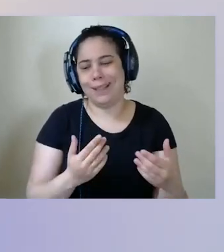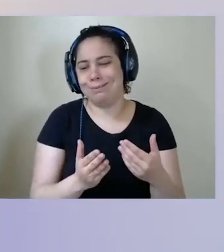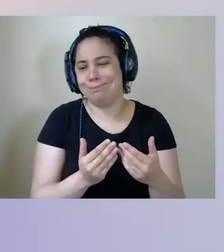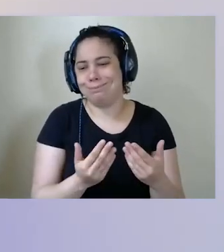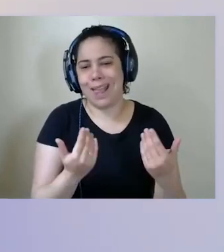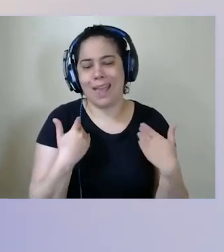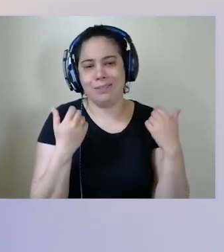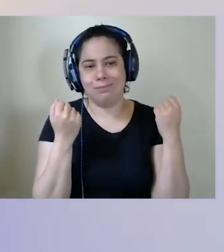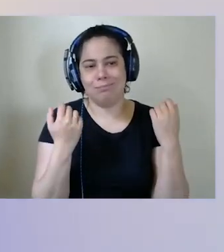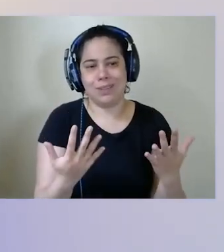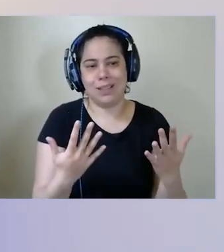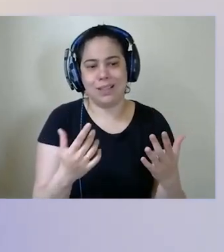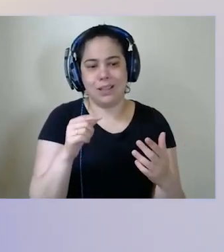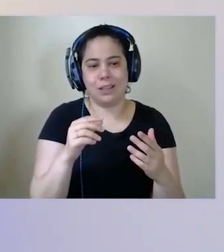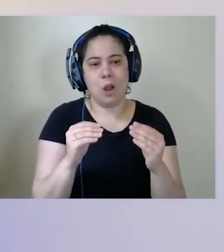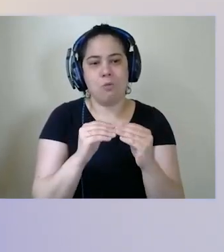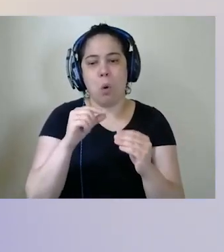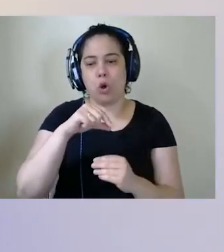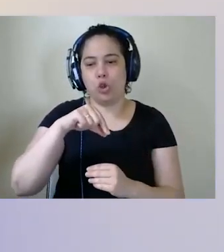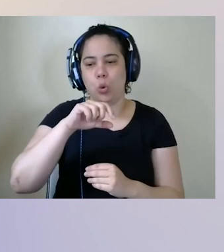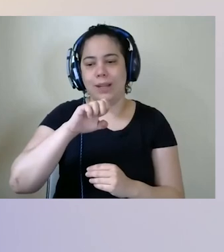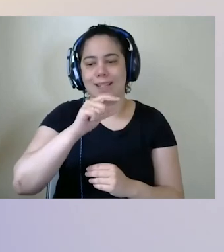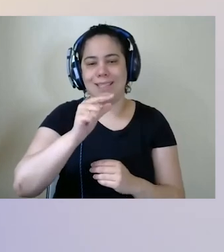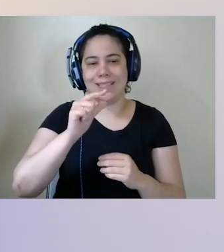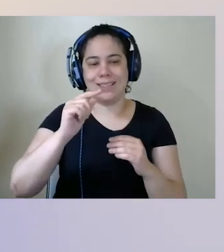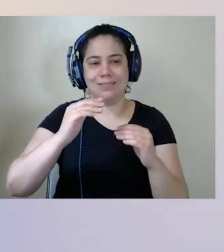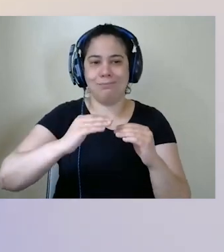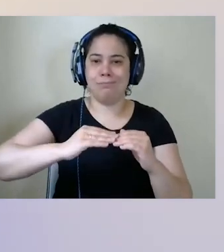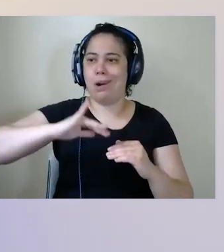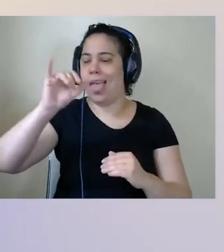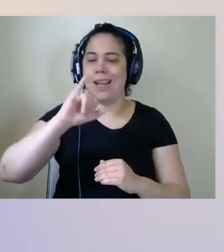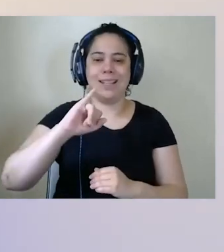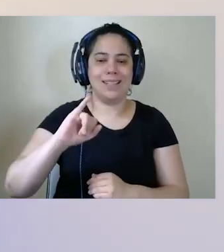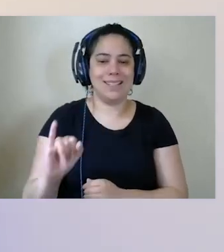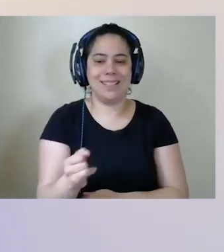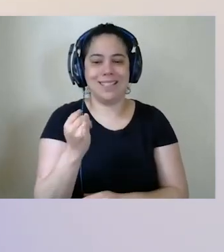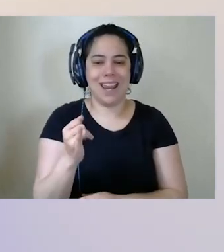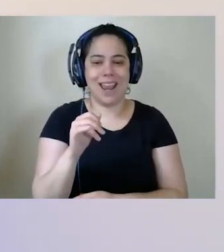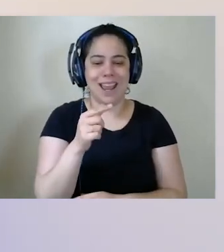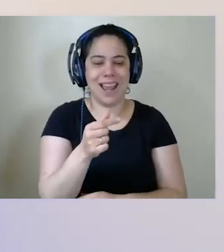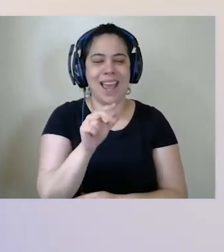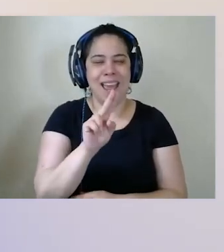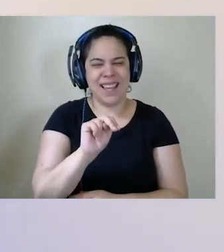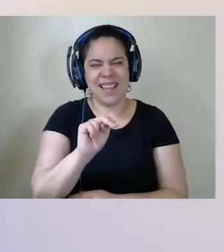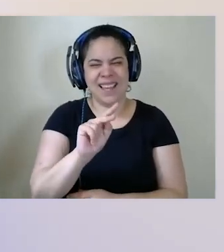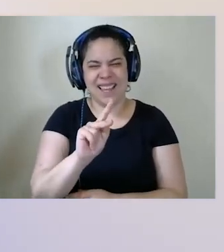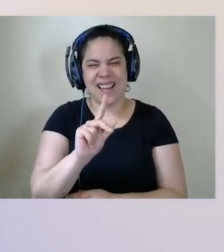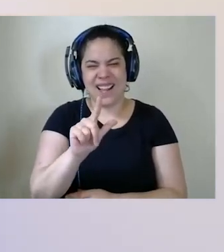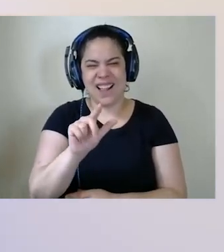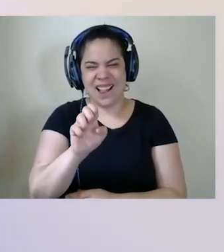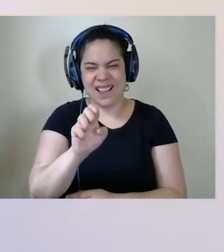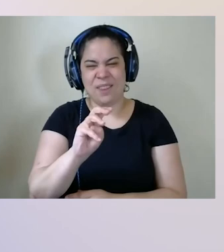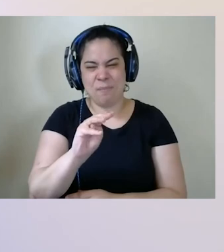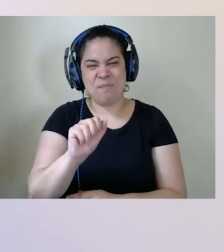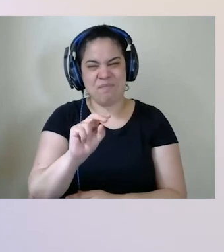a brain that has more QEGs than any other, than Jay Gunkelman, who does them routinely too. So Jay and I probably